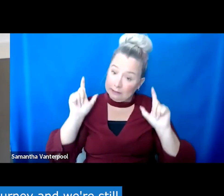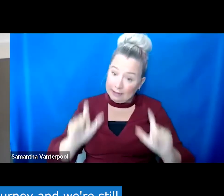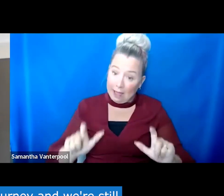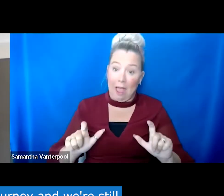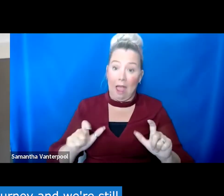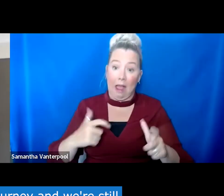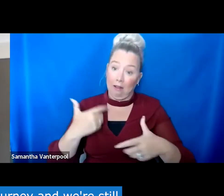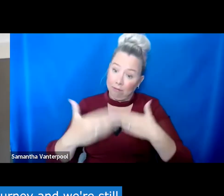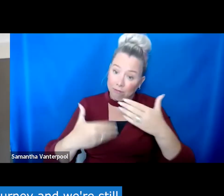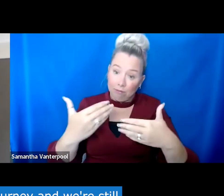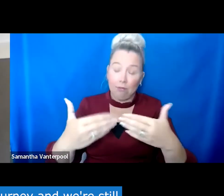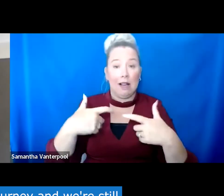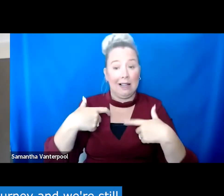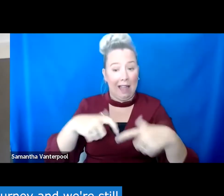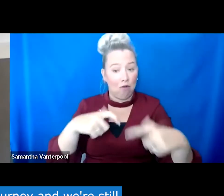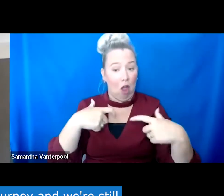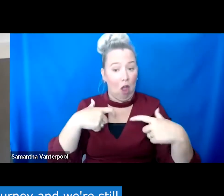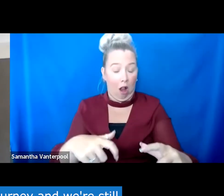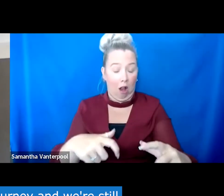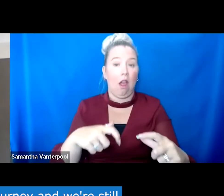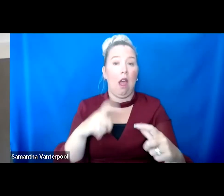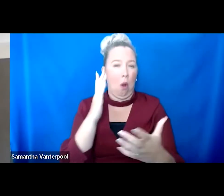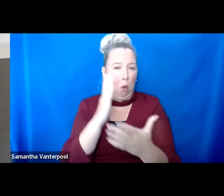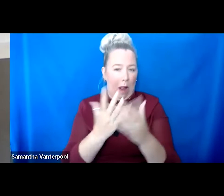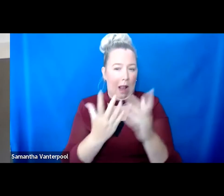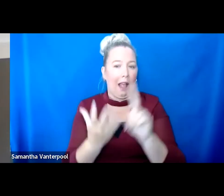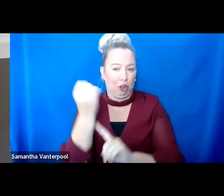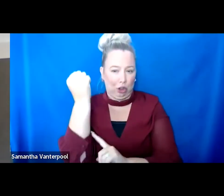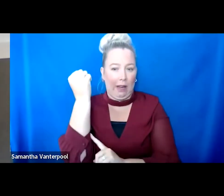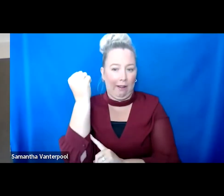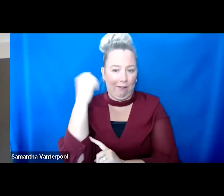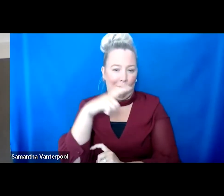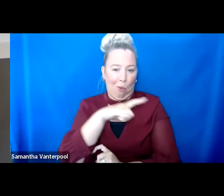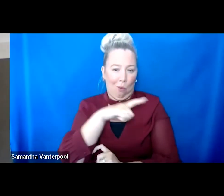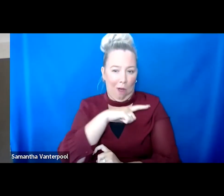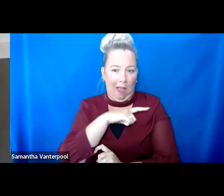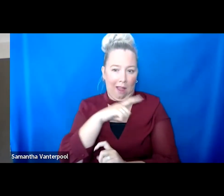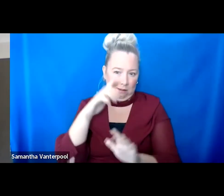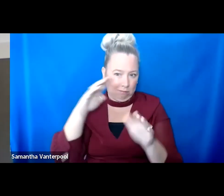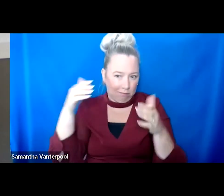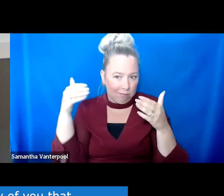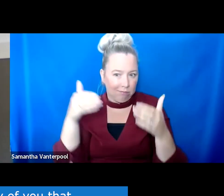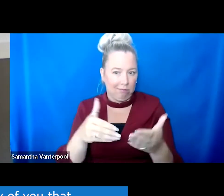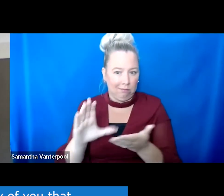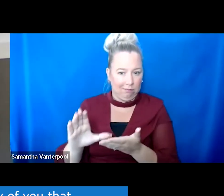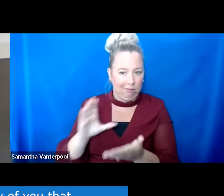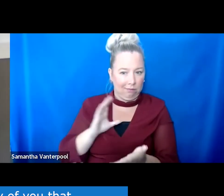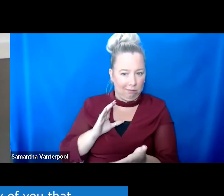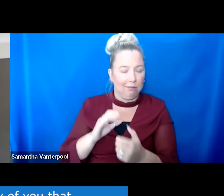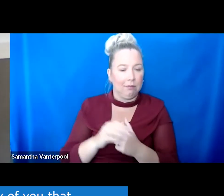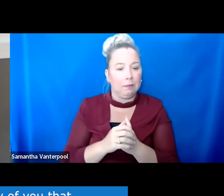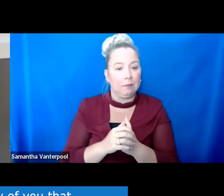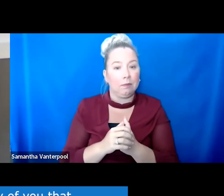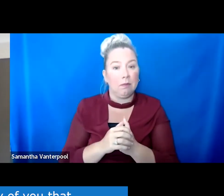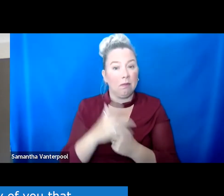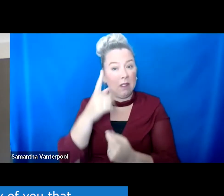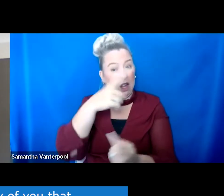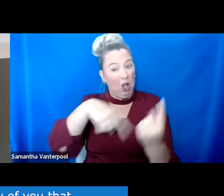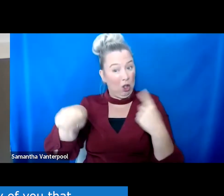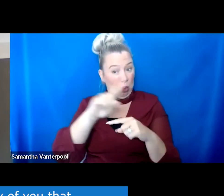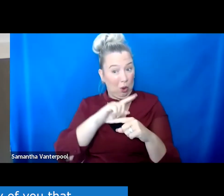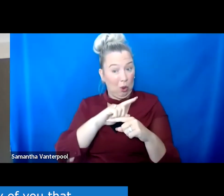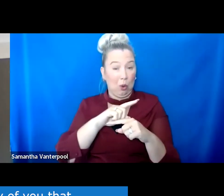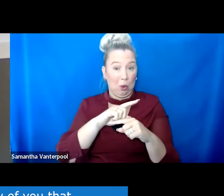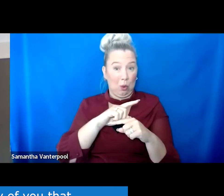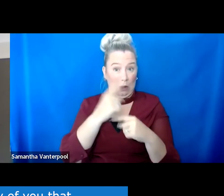this journey and we're still going to make it happen. So for many of you that are now